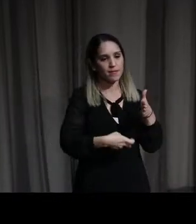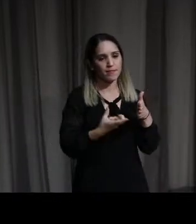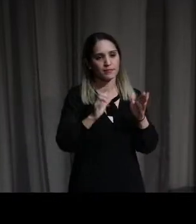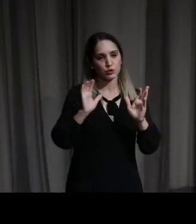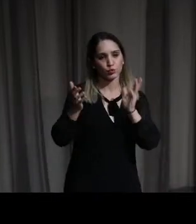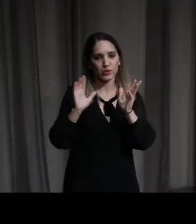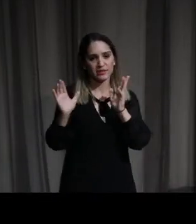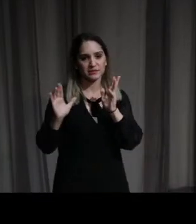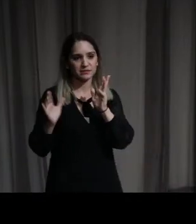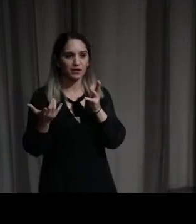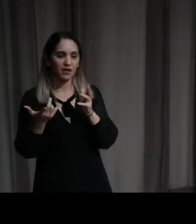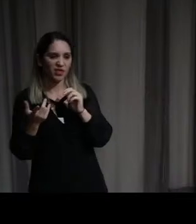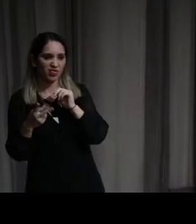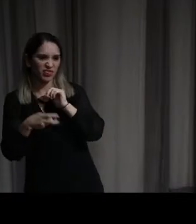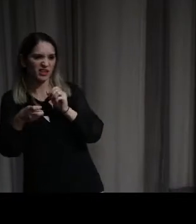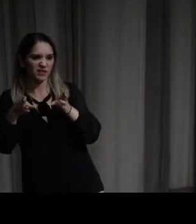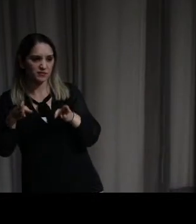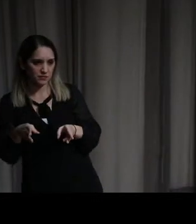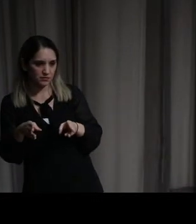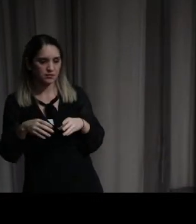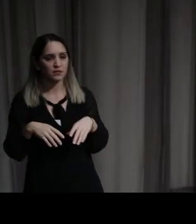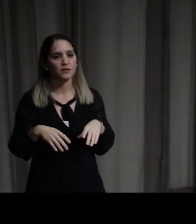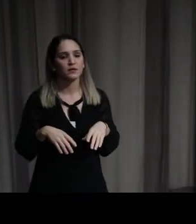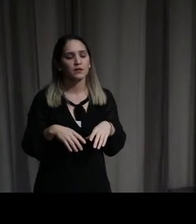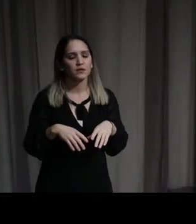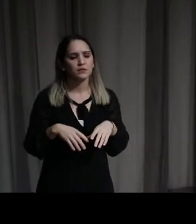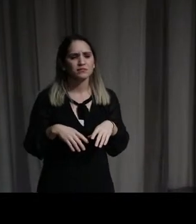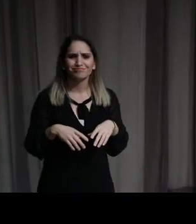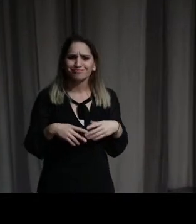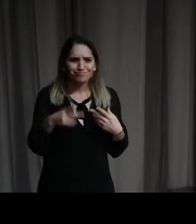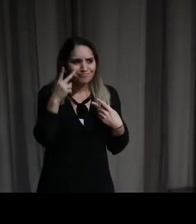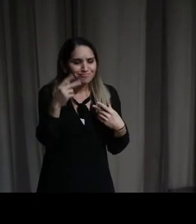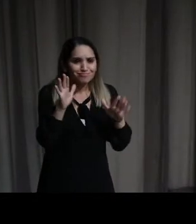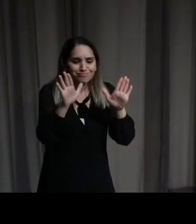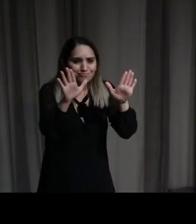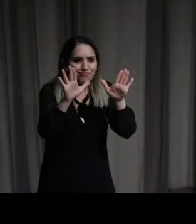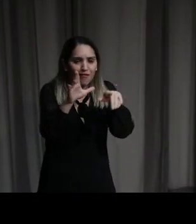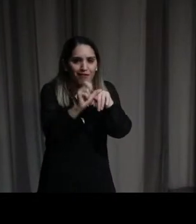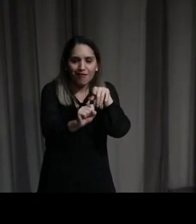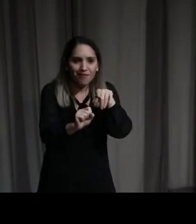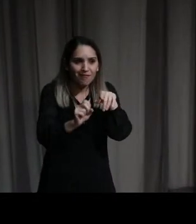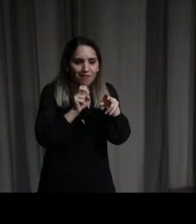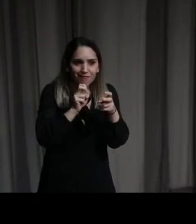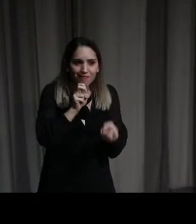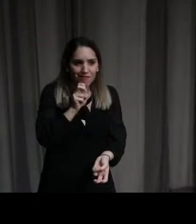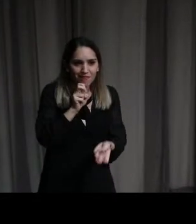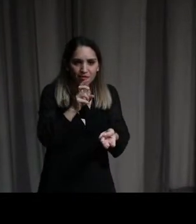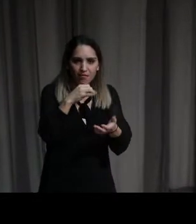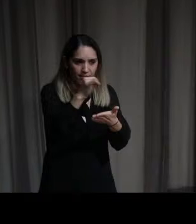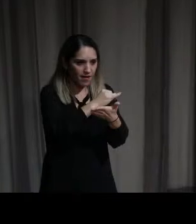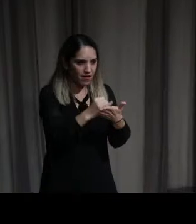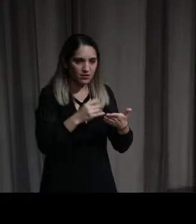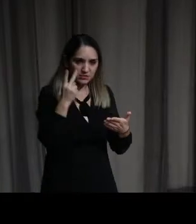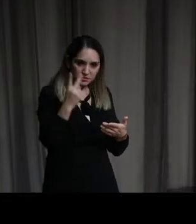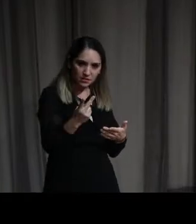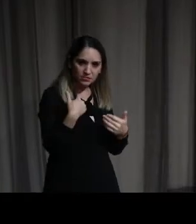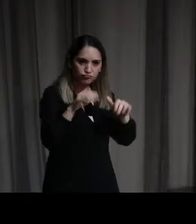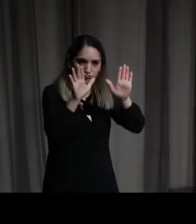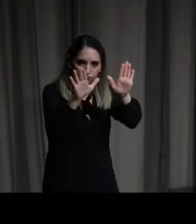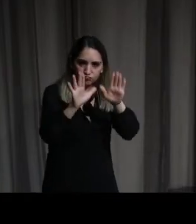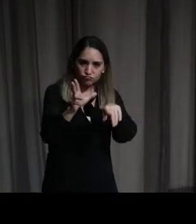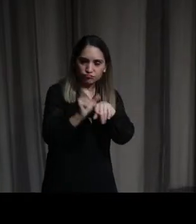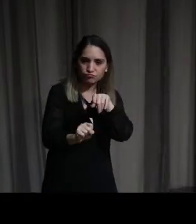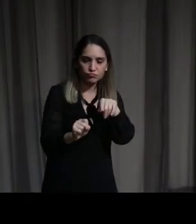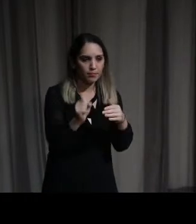know, you can come to that fabulous painting and you're just awestruck by the magnificence of